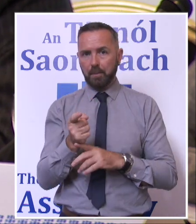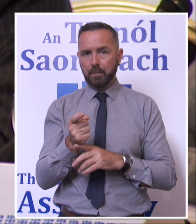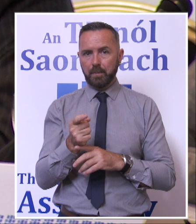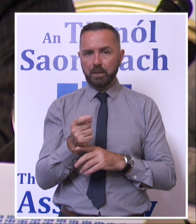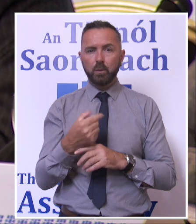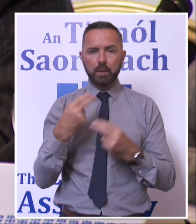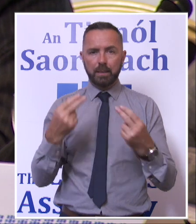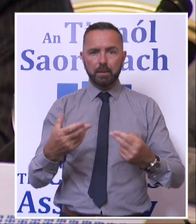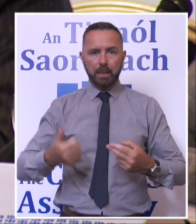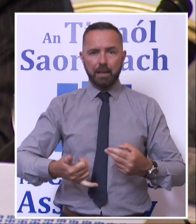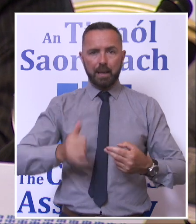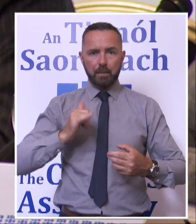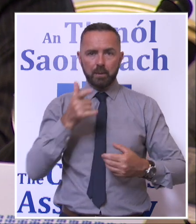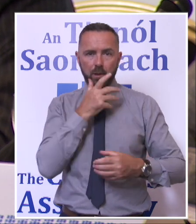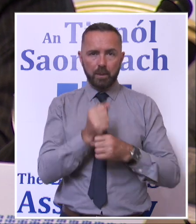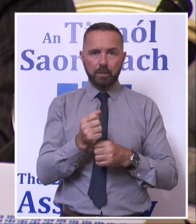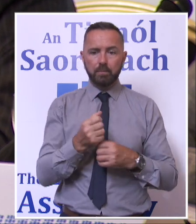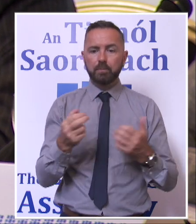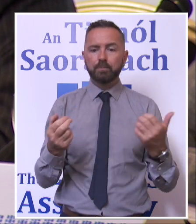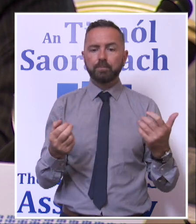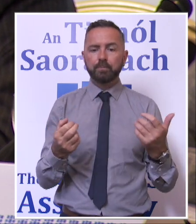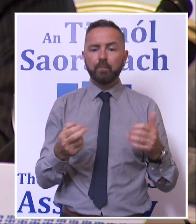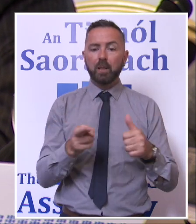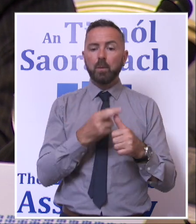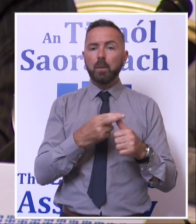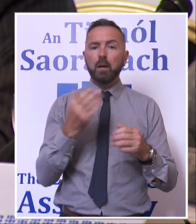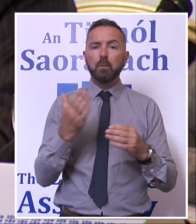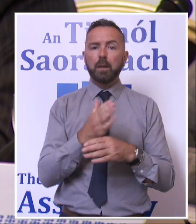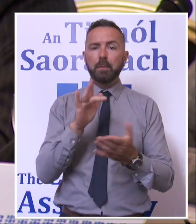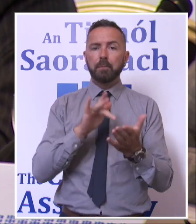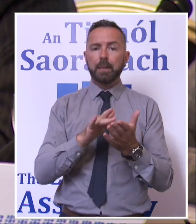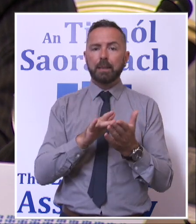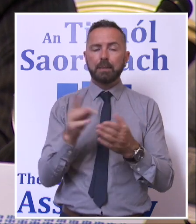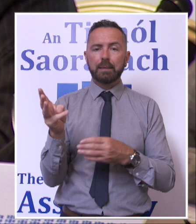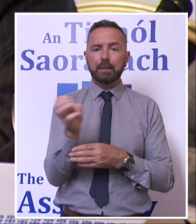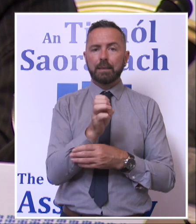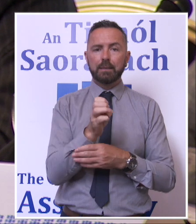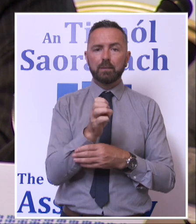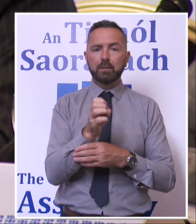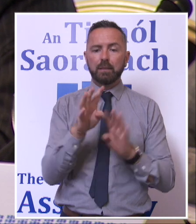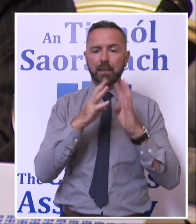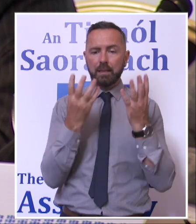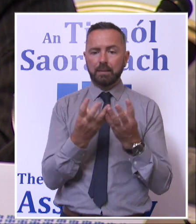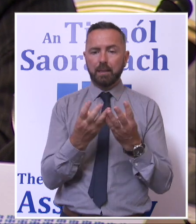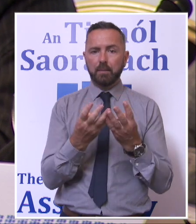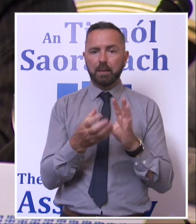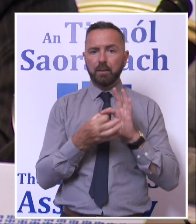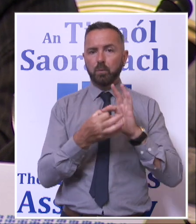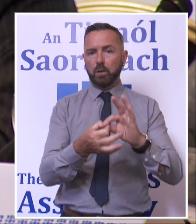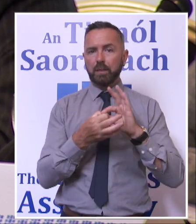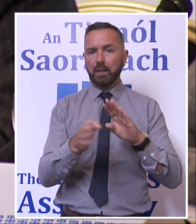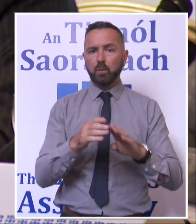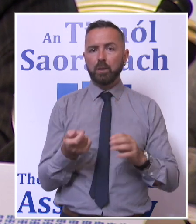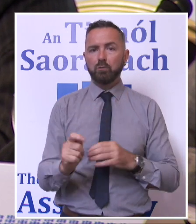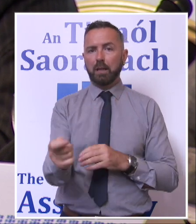teeth into. So it's prepared by the Eastern Midland Regional Assembly in collaboration with the local authorities and the transport and infrastructure providers, and it